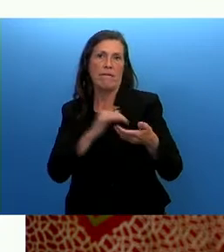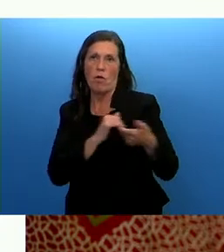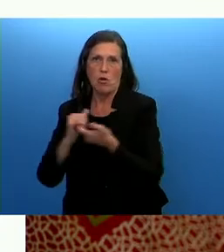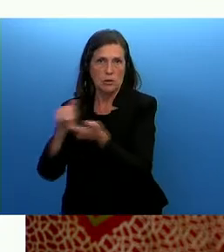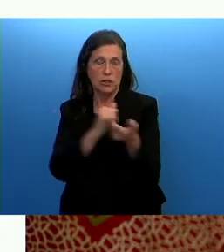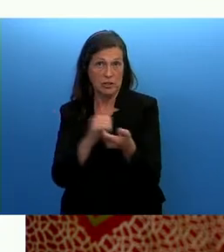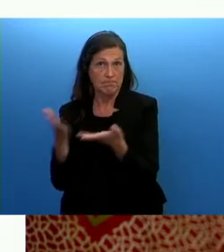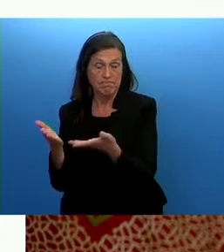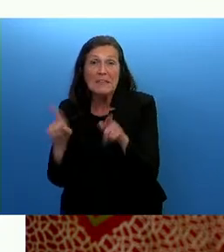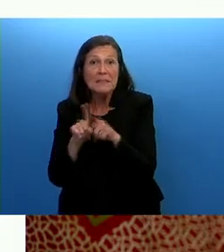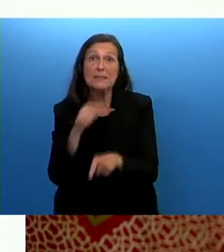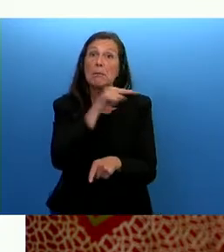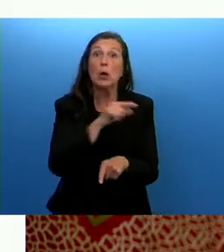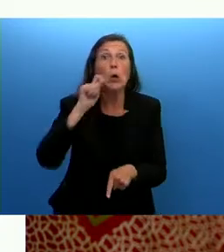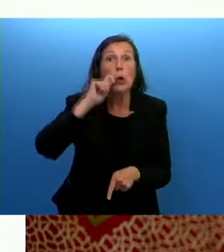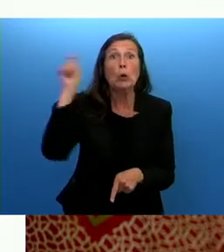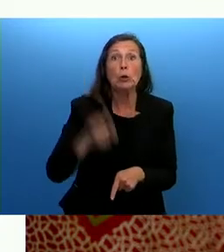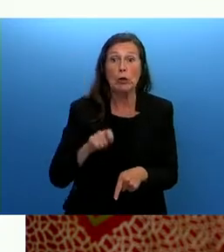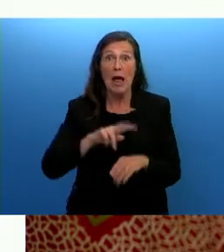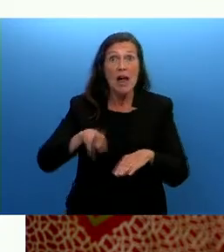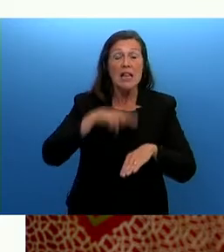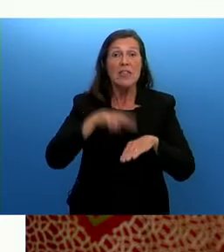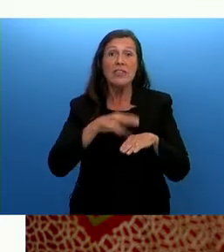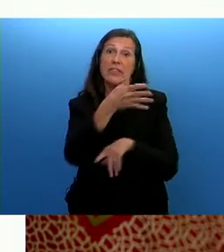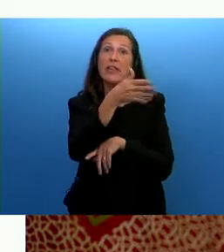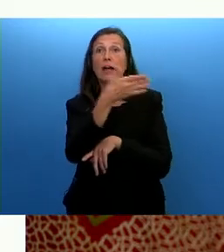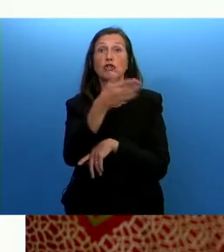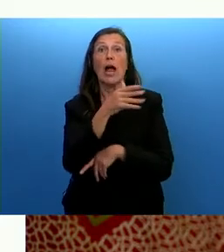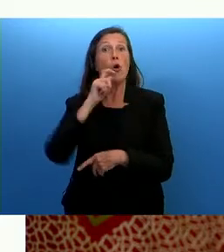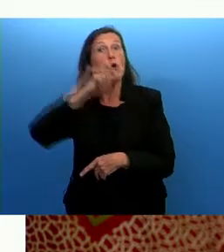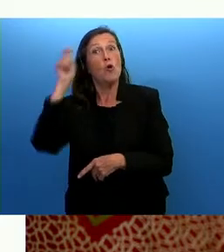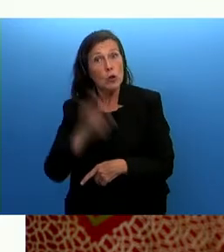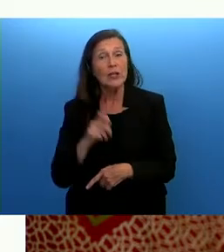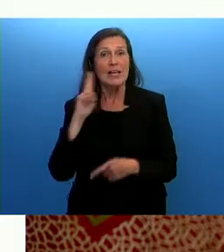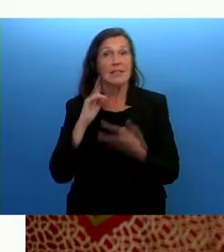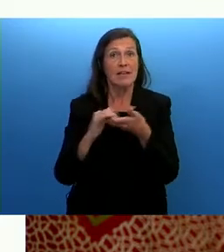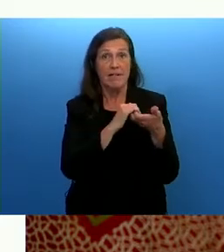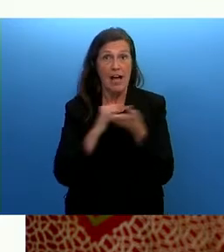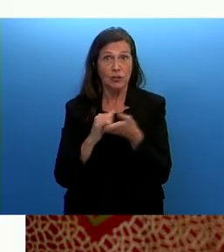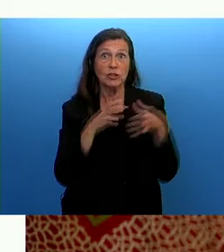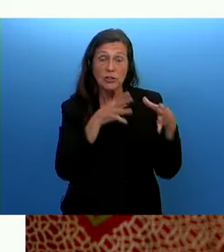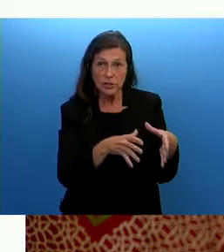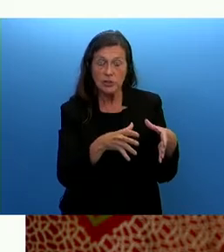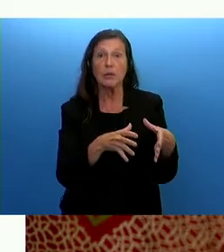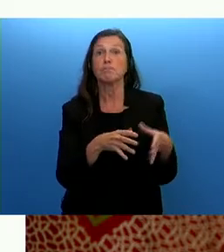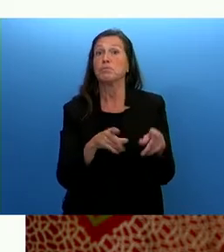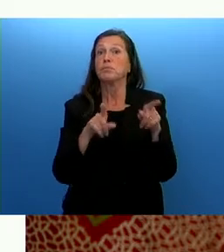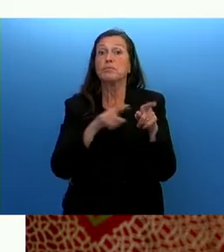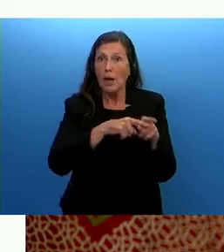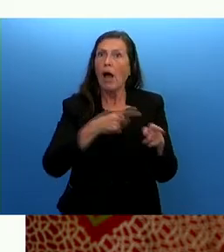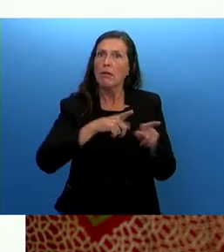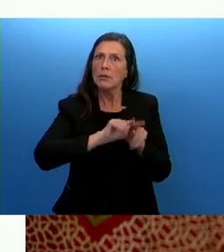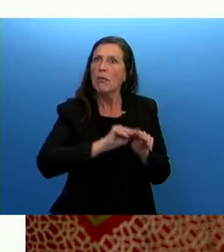Ukrainian borders demonstrated their capacity to support Ukrainian refugees, such as the Polish Association of the